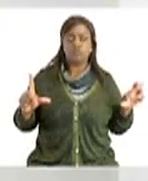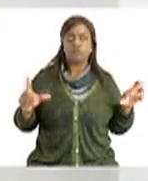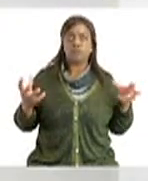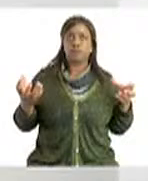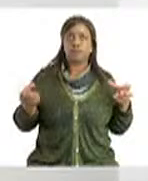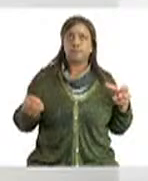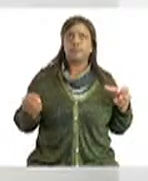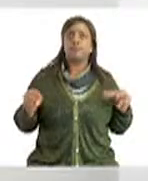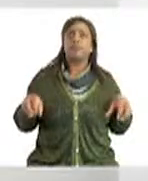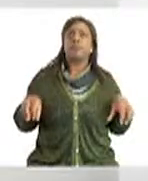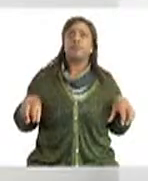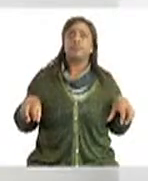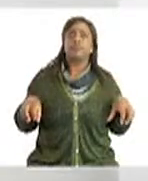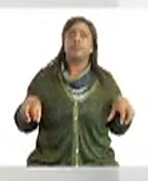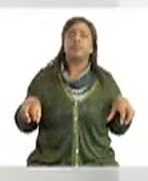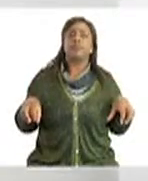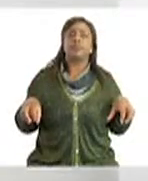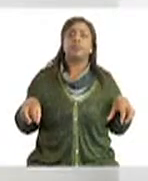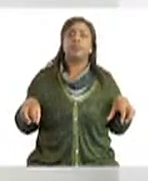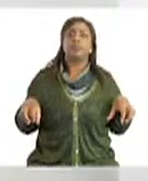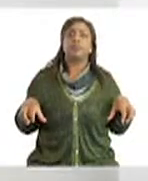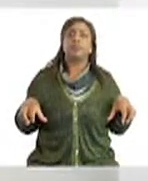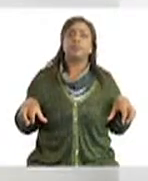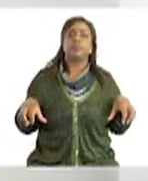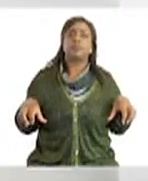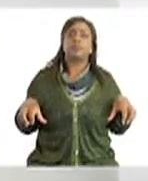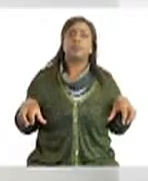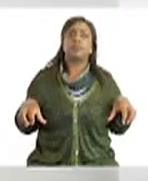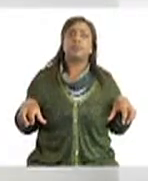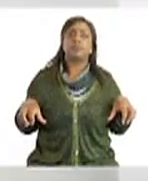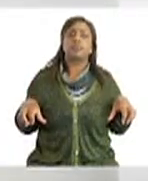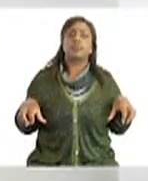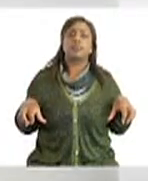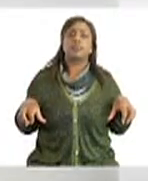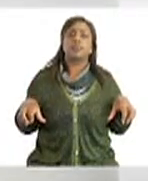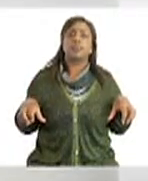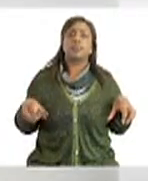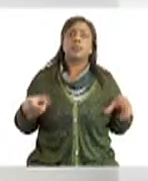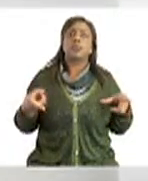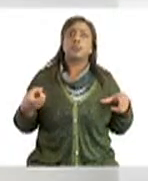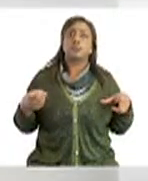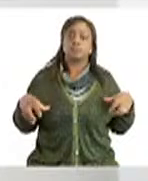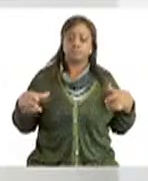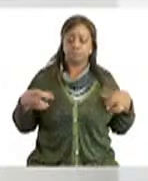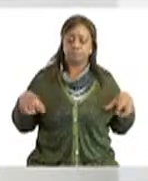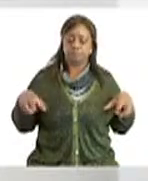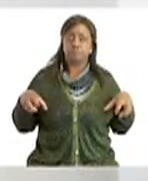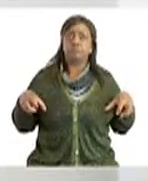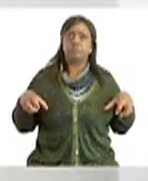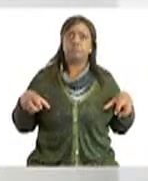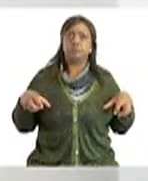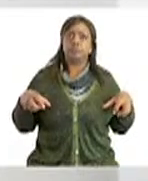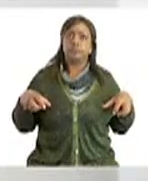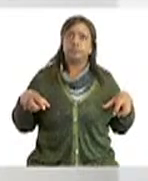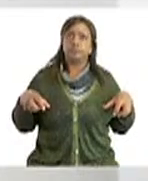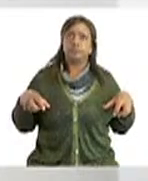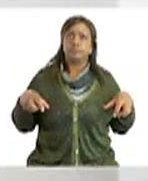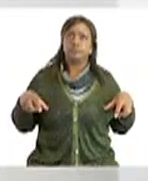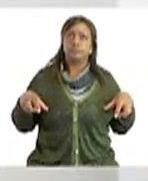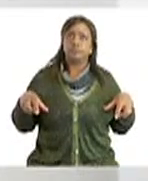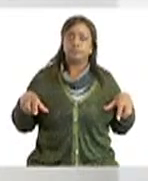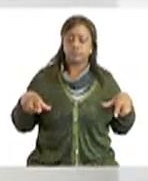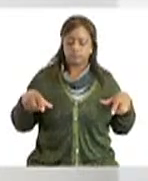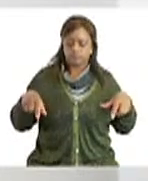right side. That is the ovary. Then from the ovary, we have